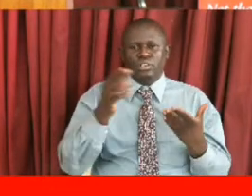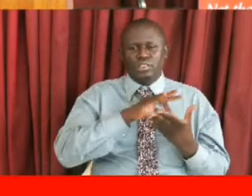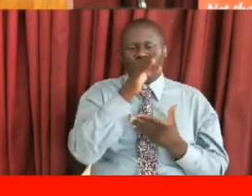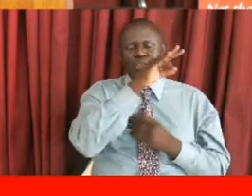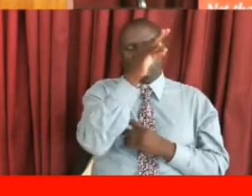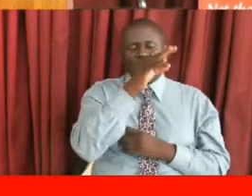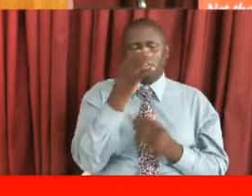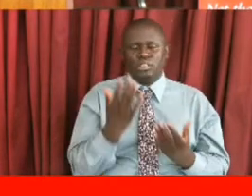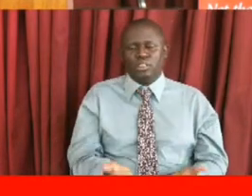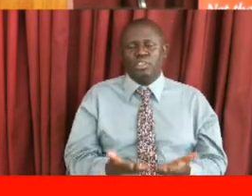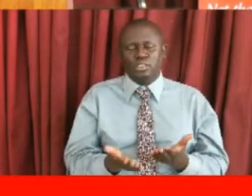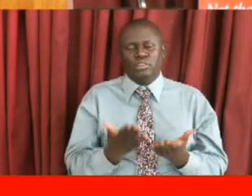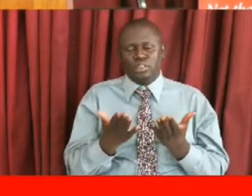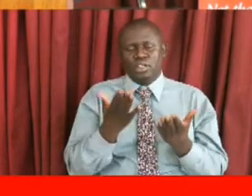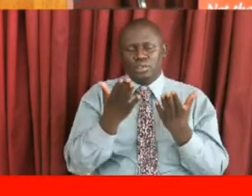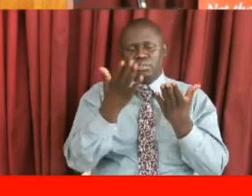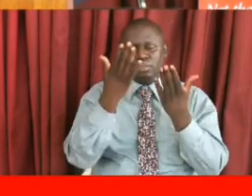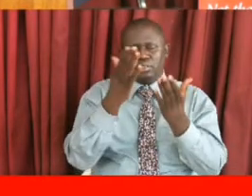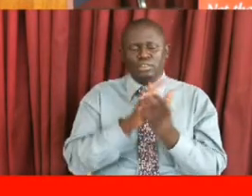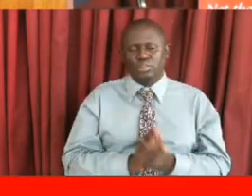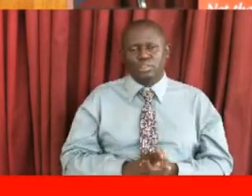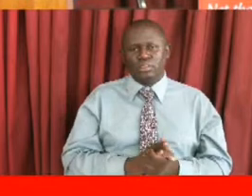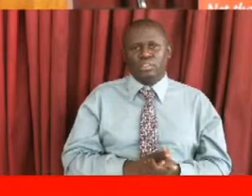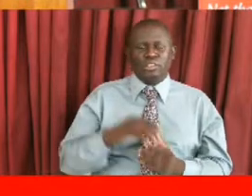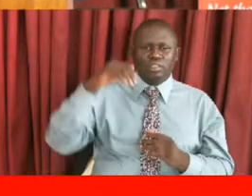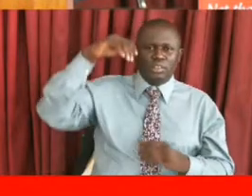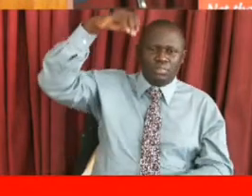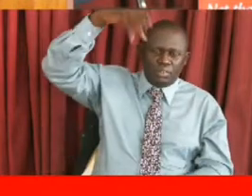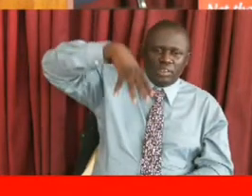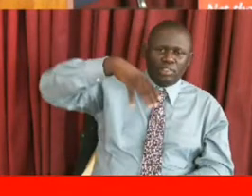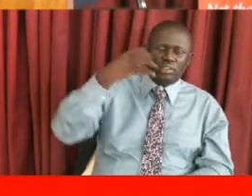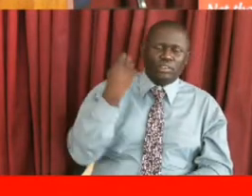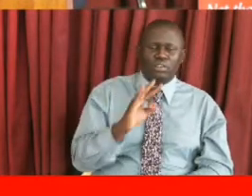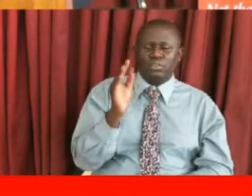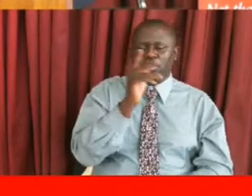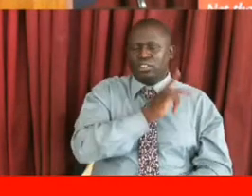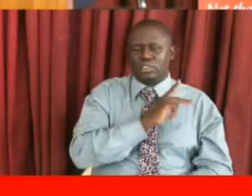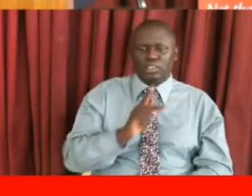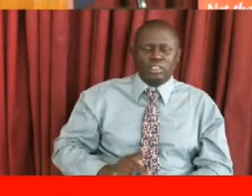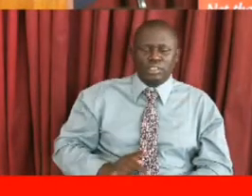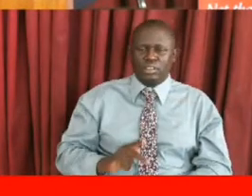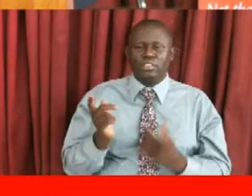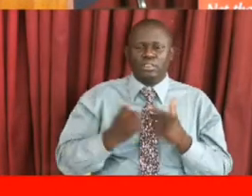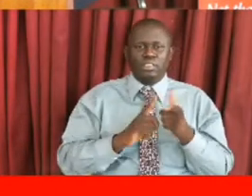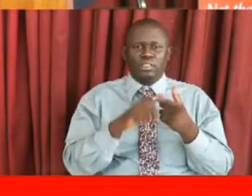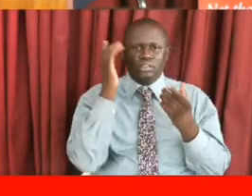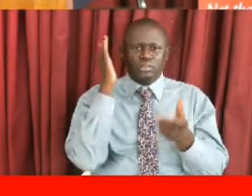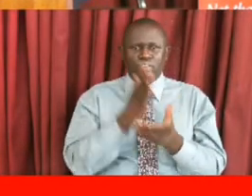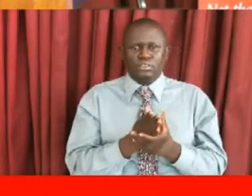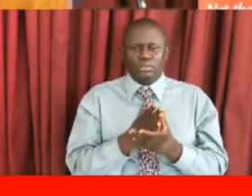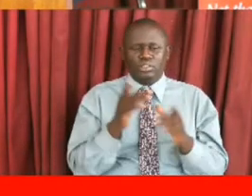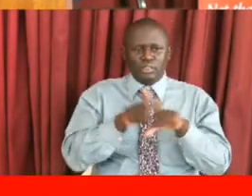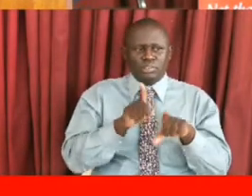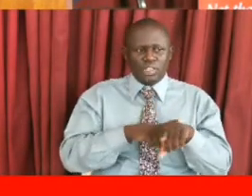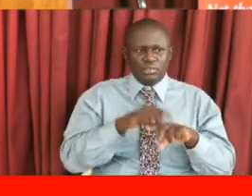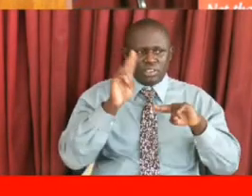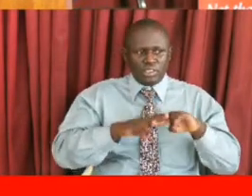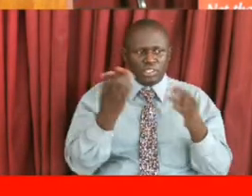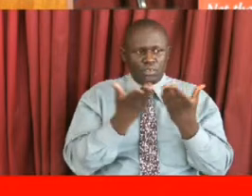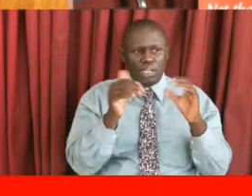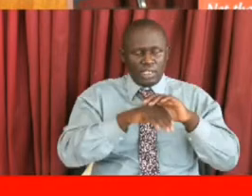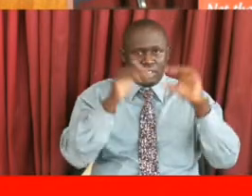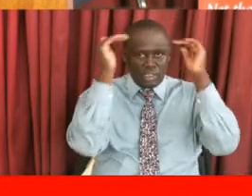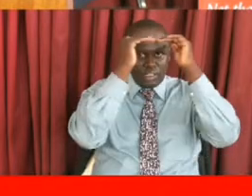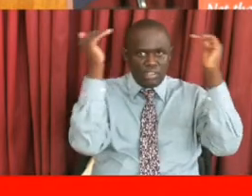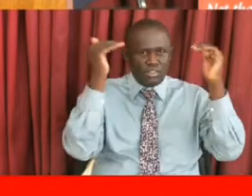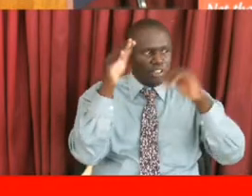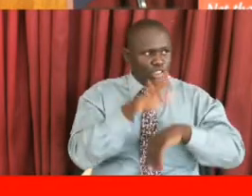lift them up in the presence of the king and we sit together in heaven places